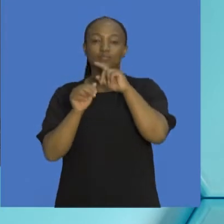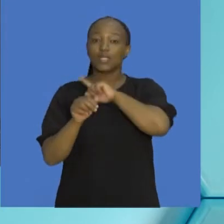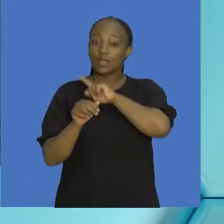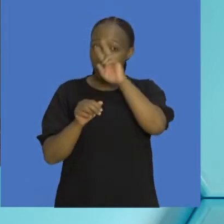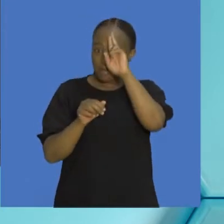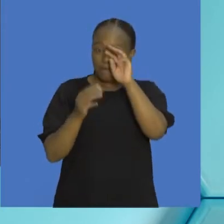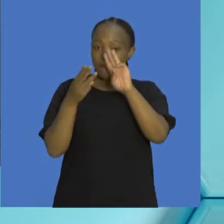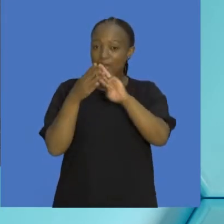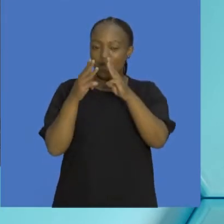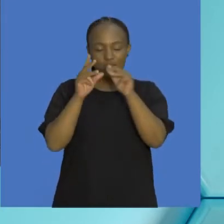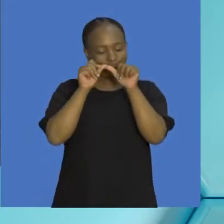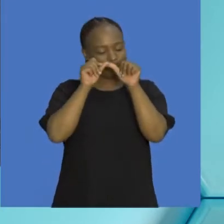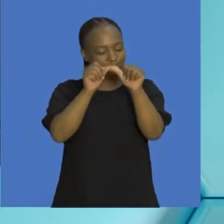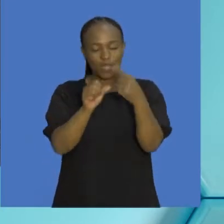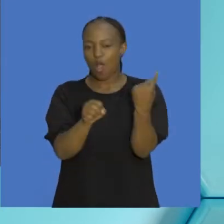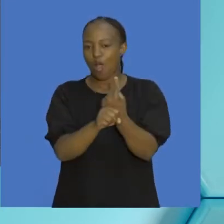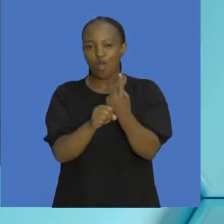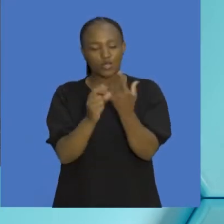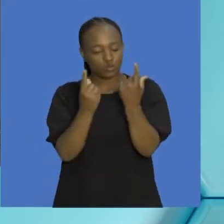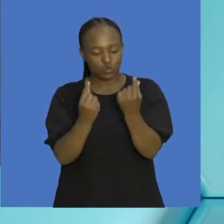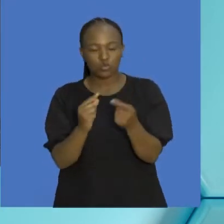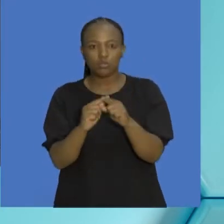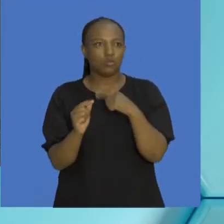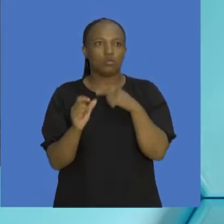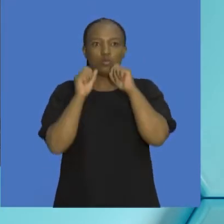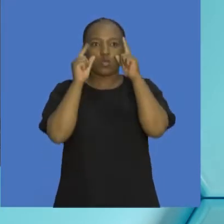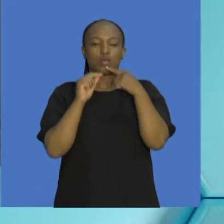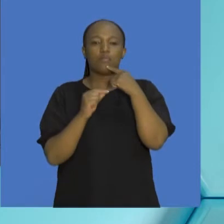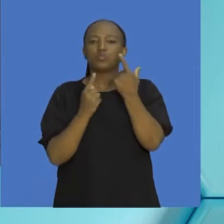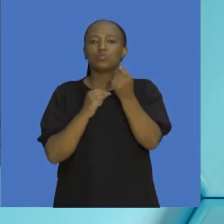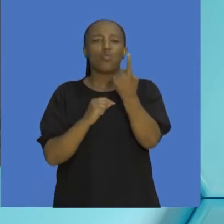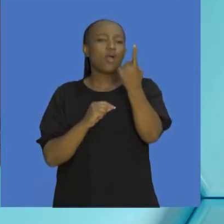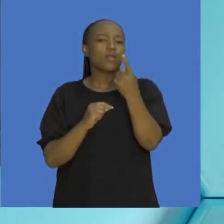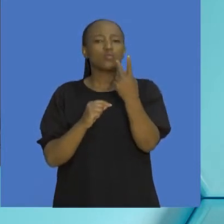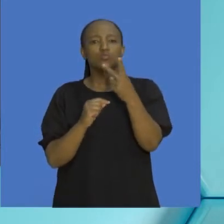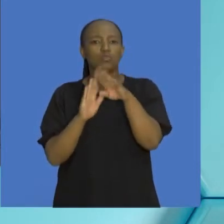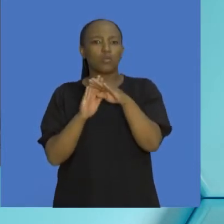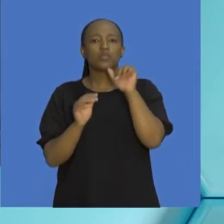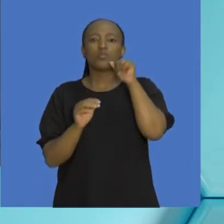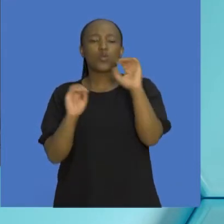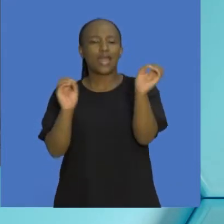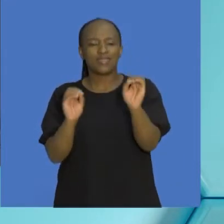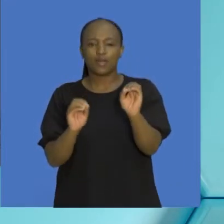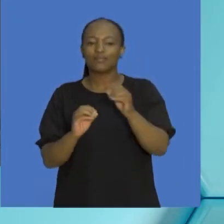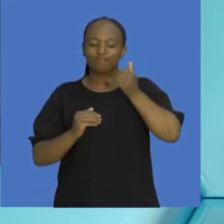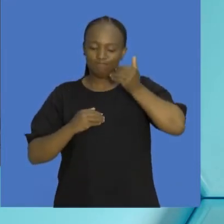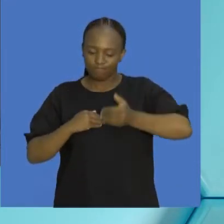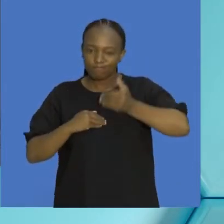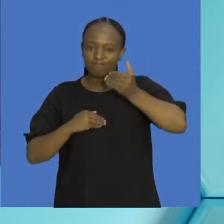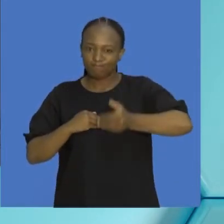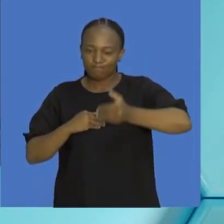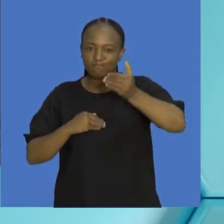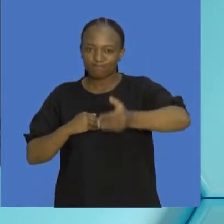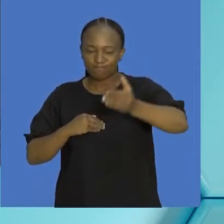about consistency. It's not about waking up today and doing 2 problems and tomorrow you're not doing anything. It's about